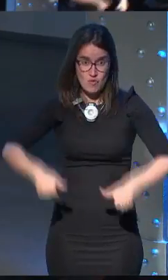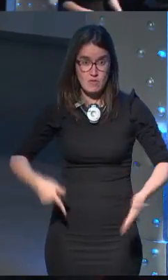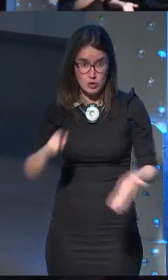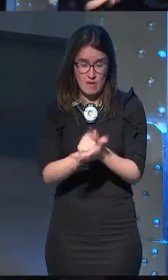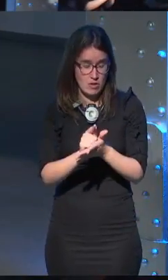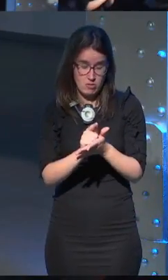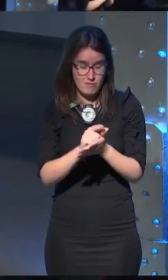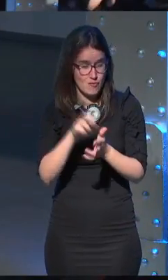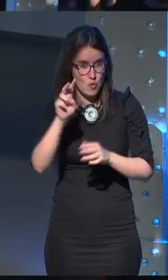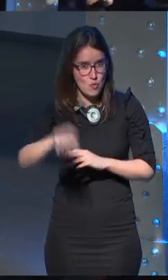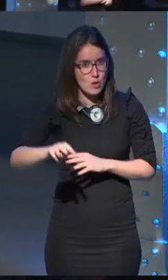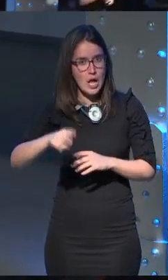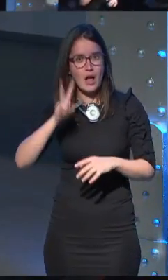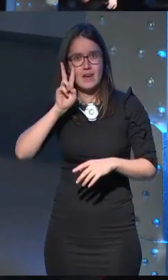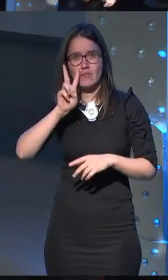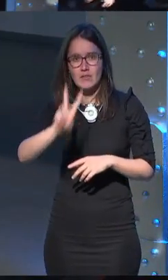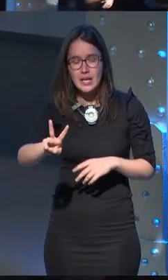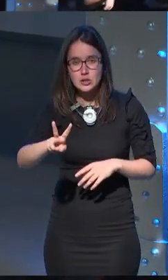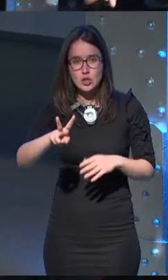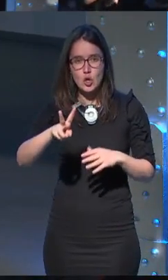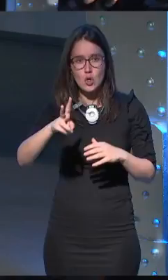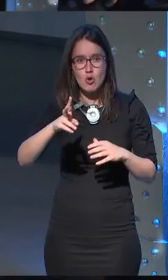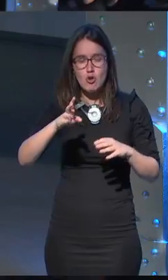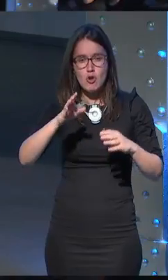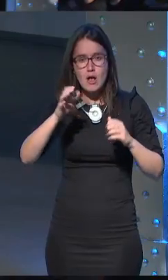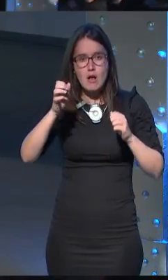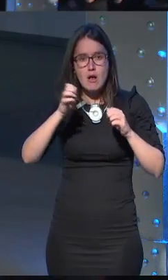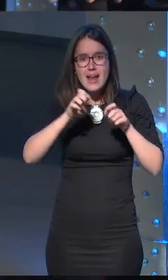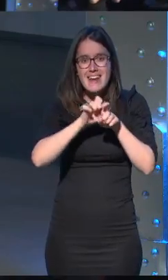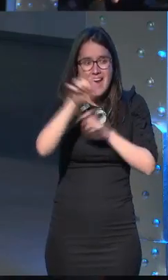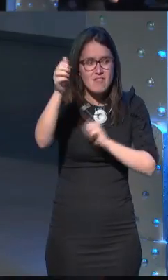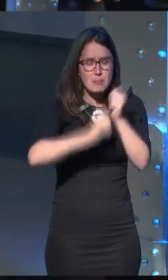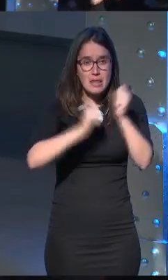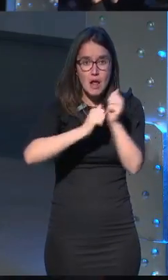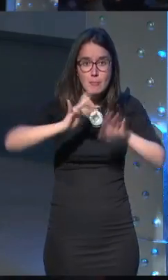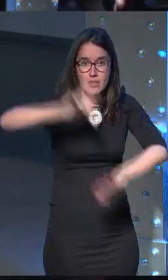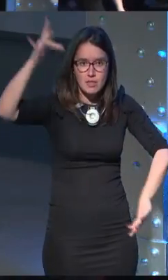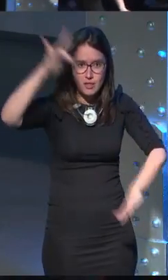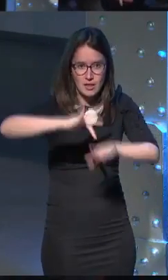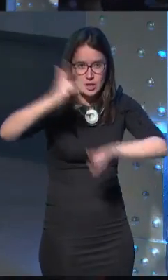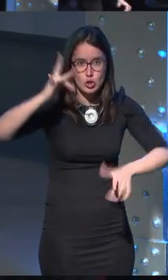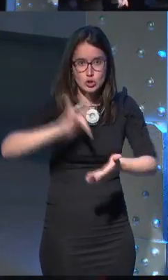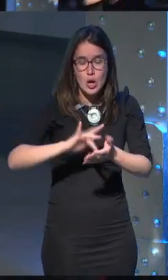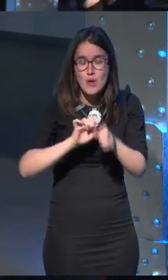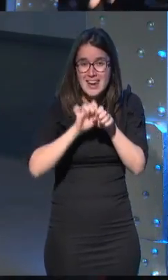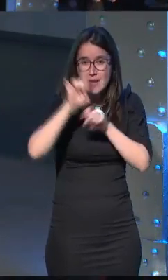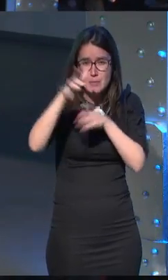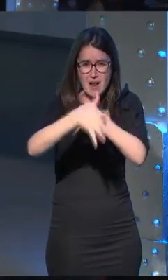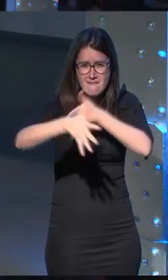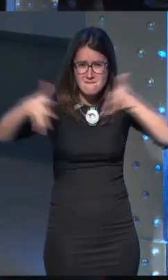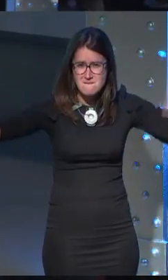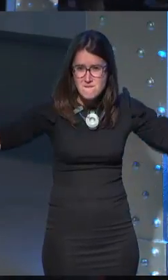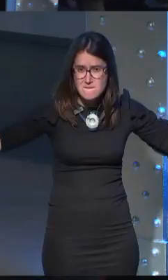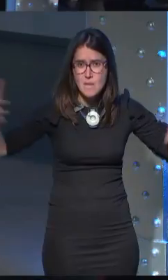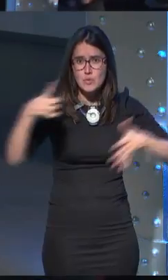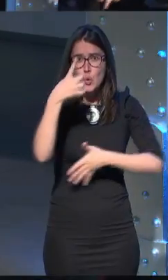bright sunlight. And I'm thinking, you know, we built this space station, 1 million pounds, size of a football field, while flying around the